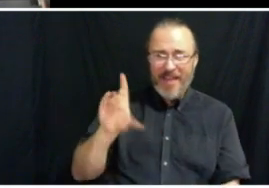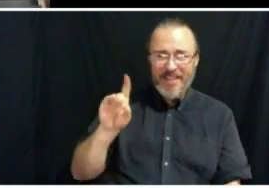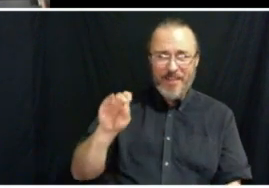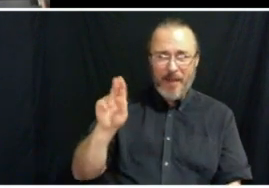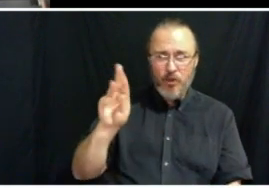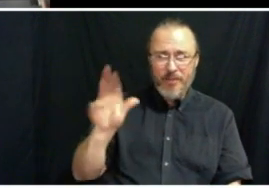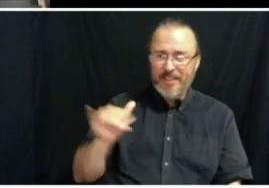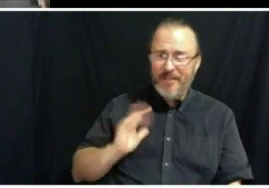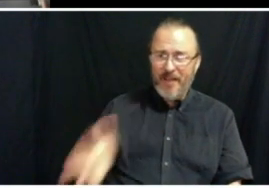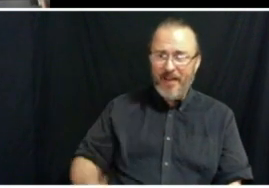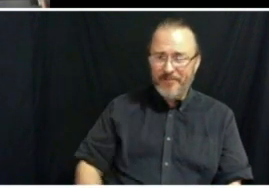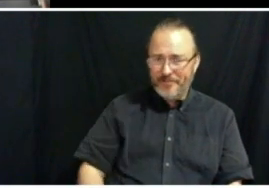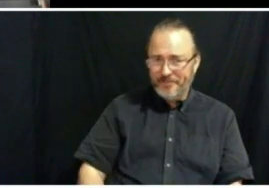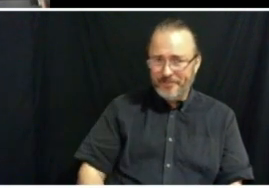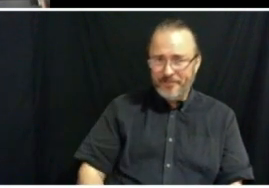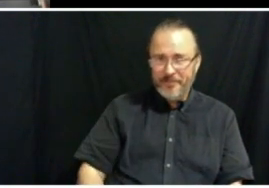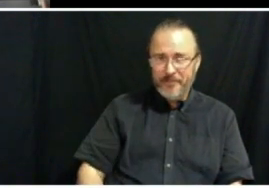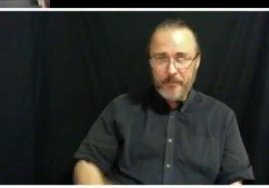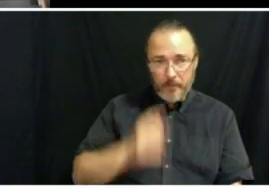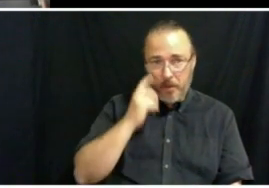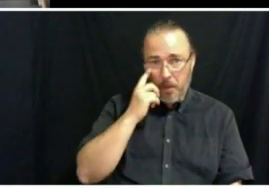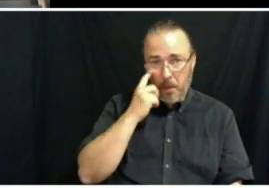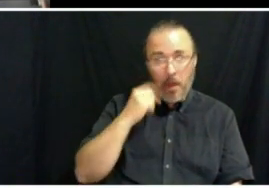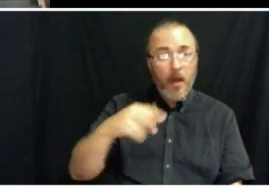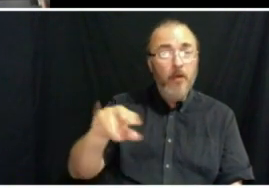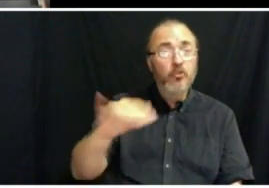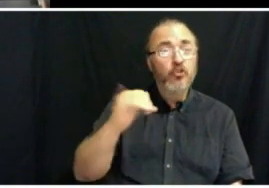Ms. Gillian Triggs.